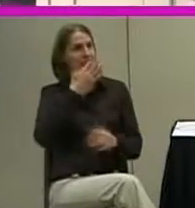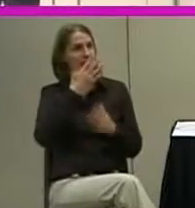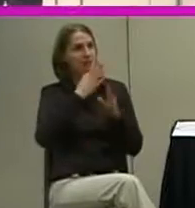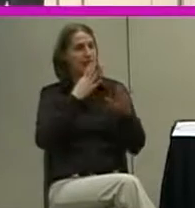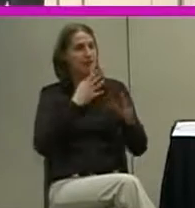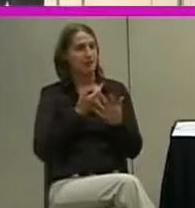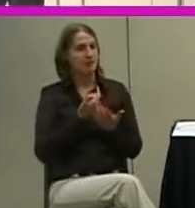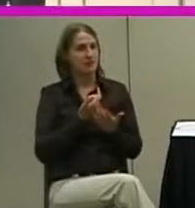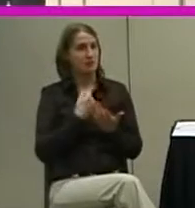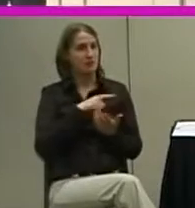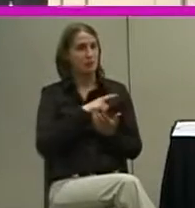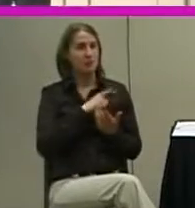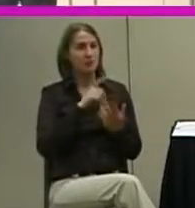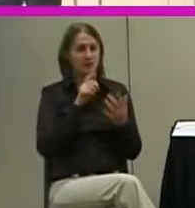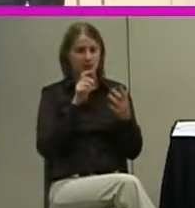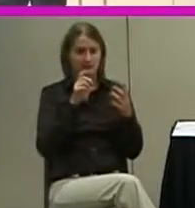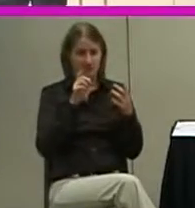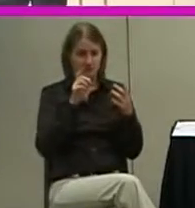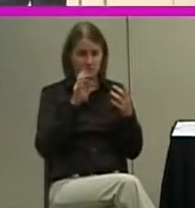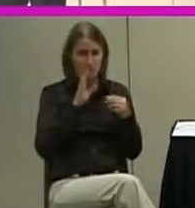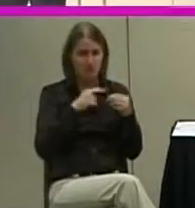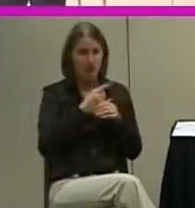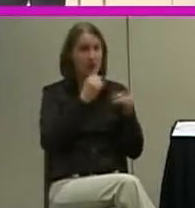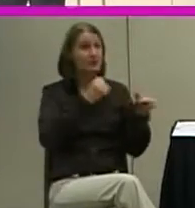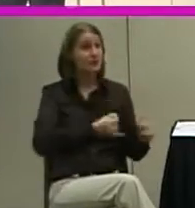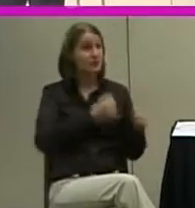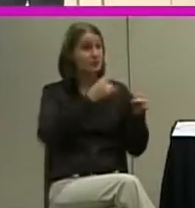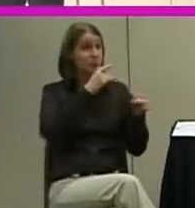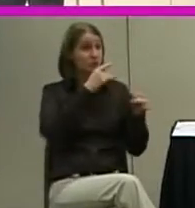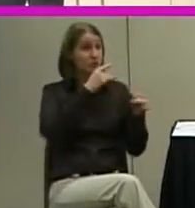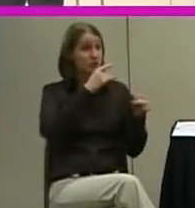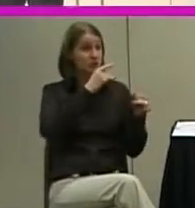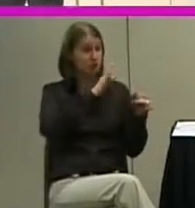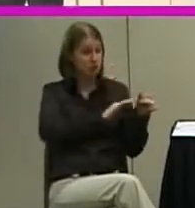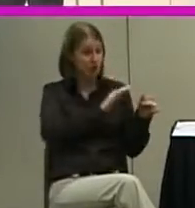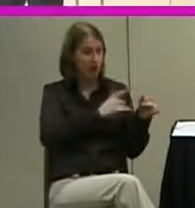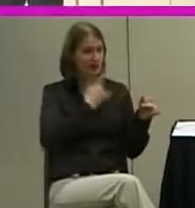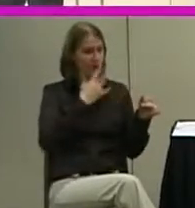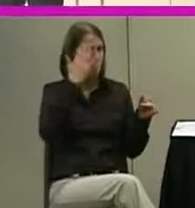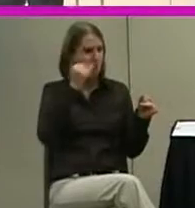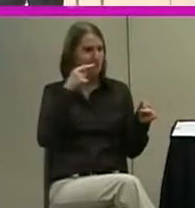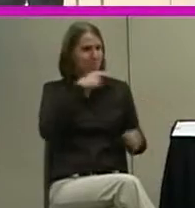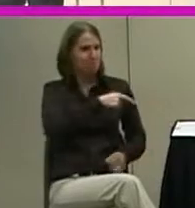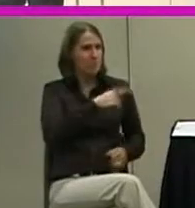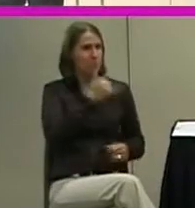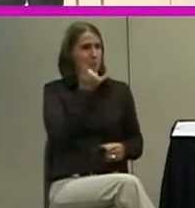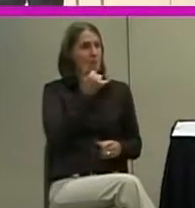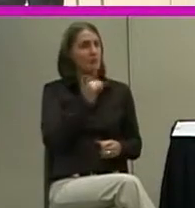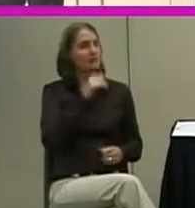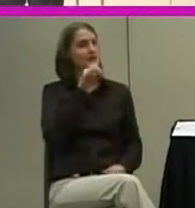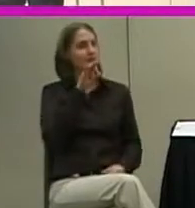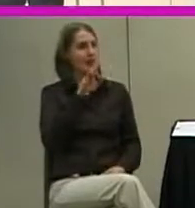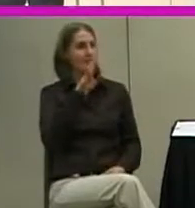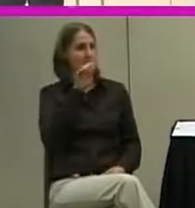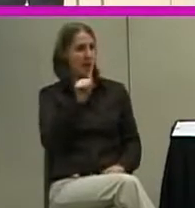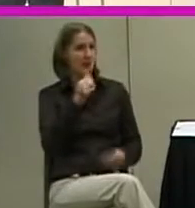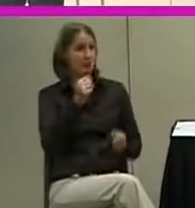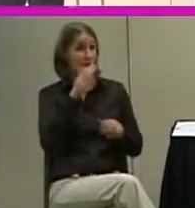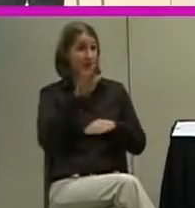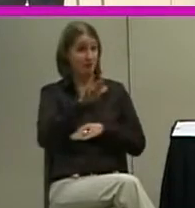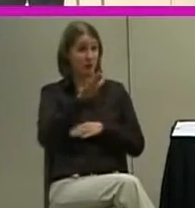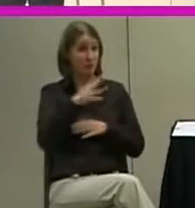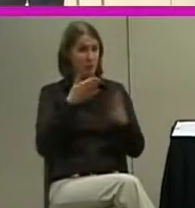but when we talk about an individual kid and say, why is that kid doing it wrong? That's FBA. So this afternoon when we go through your case